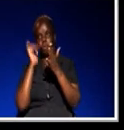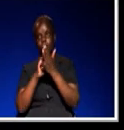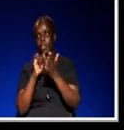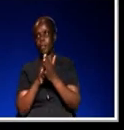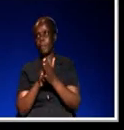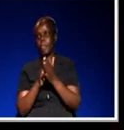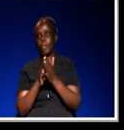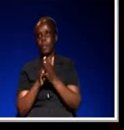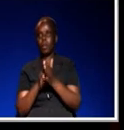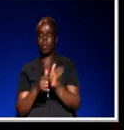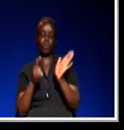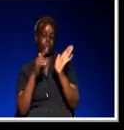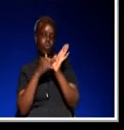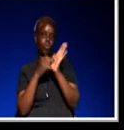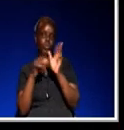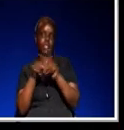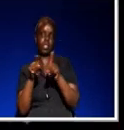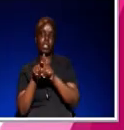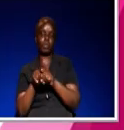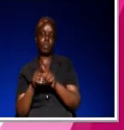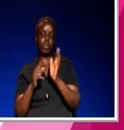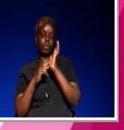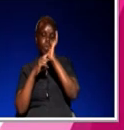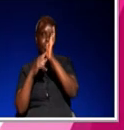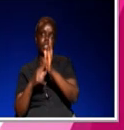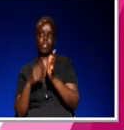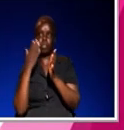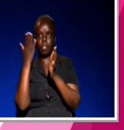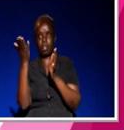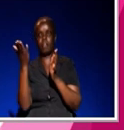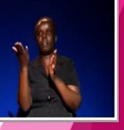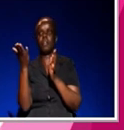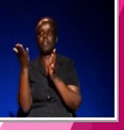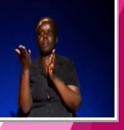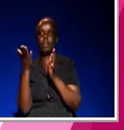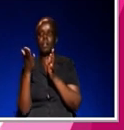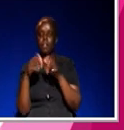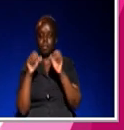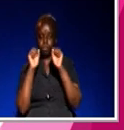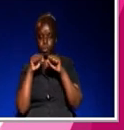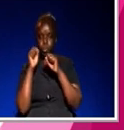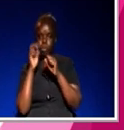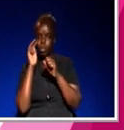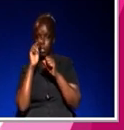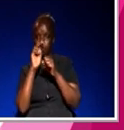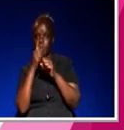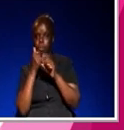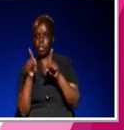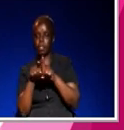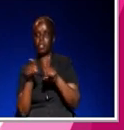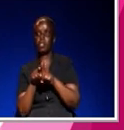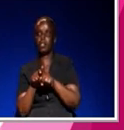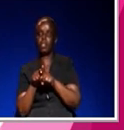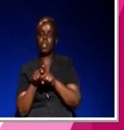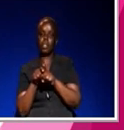can also show it on the screen, as shown on that particular screen again, as you can be able to see from that particular end that